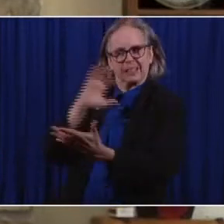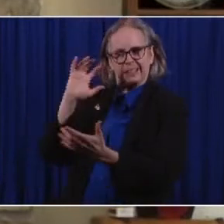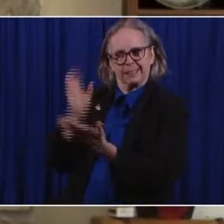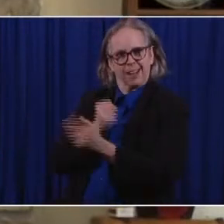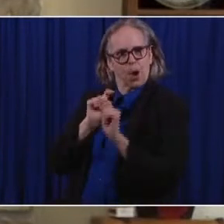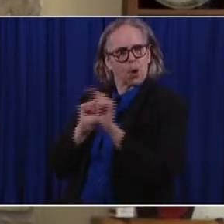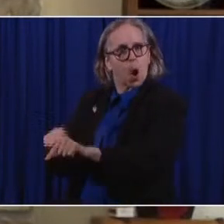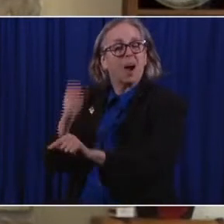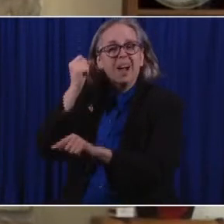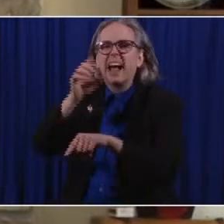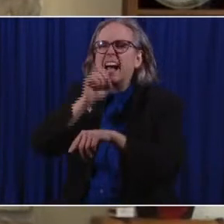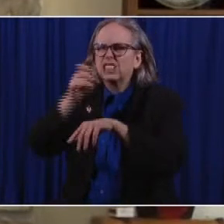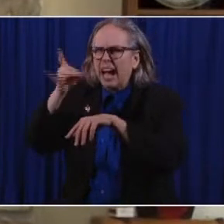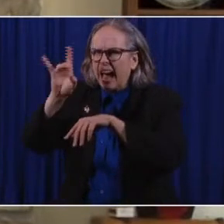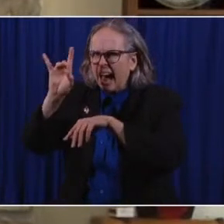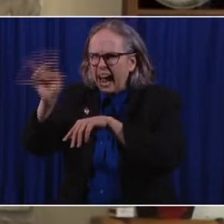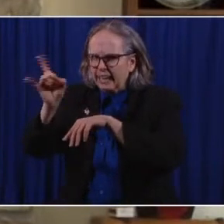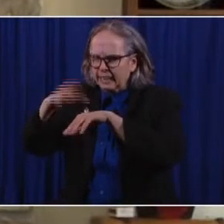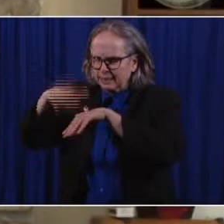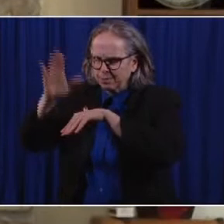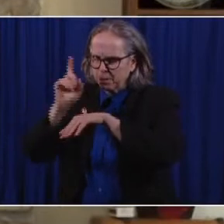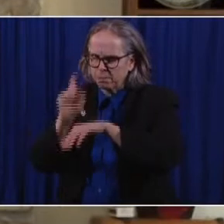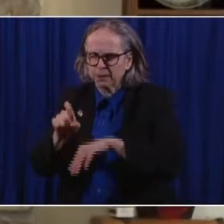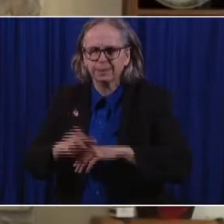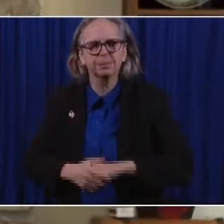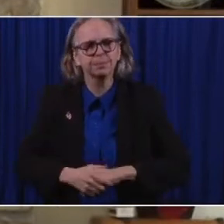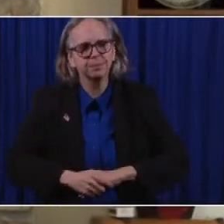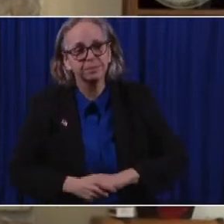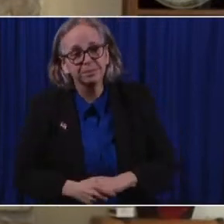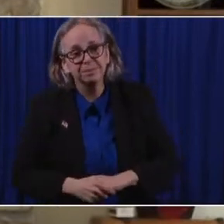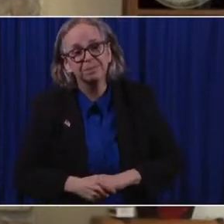individual locations that have the vaccine, that will have the